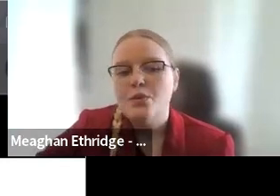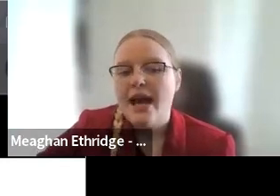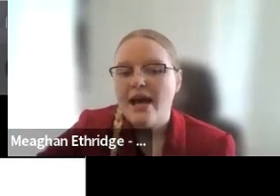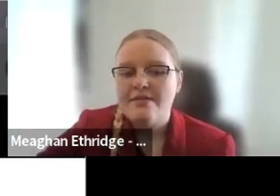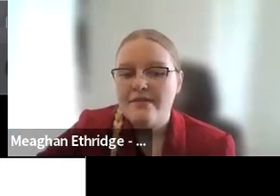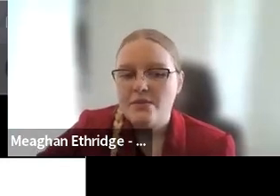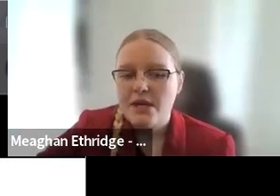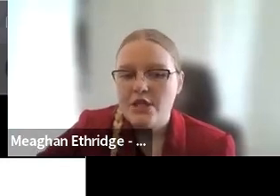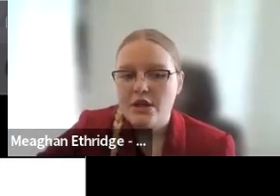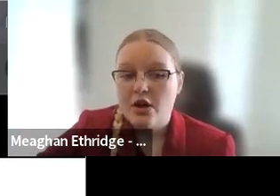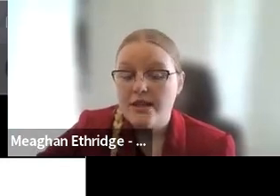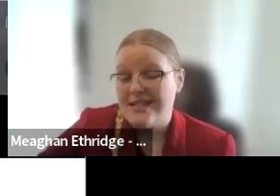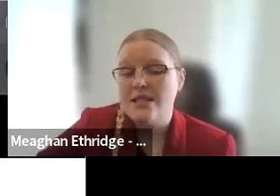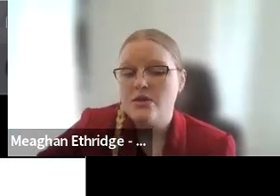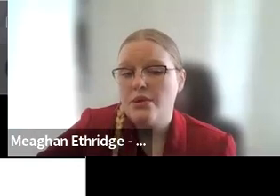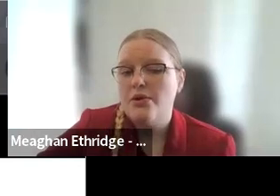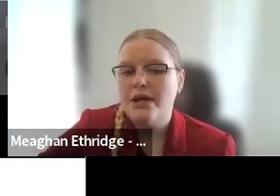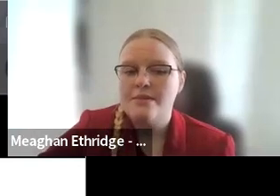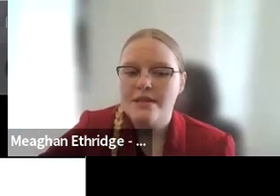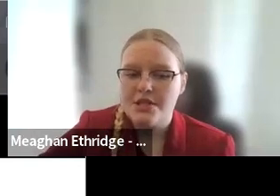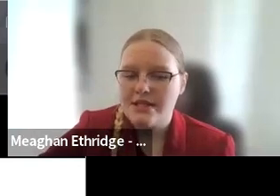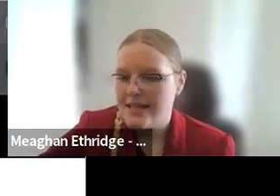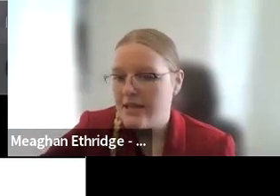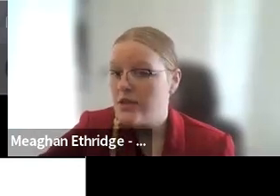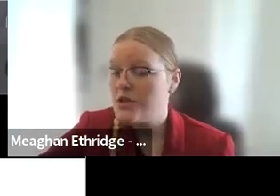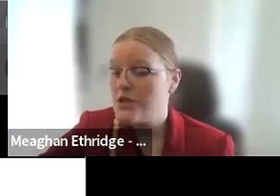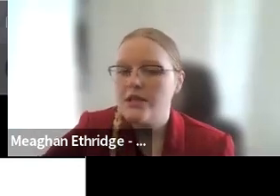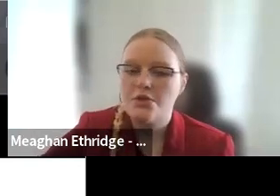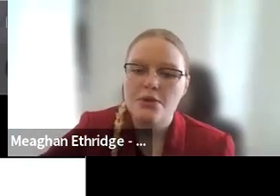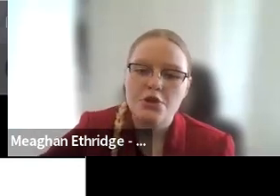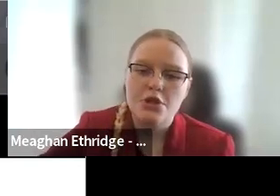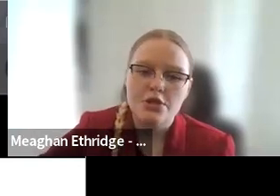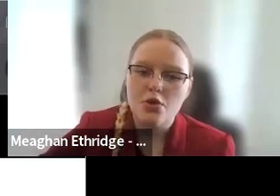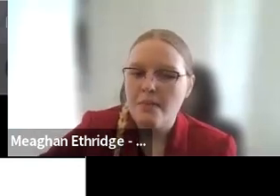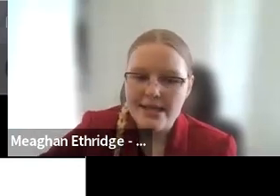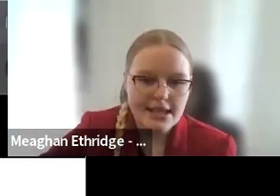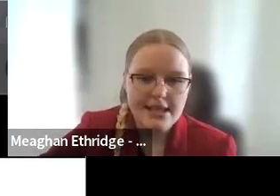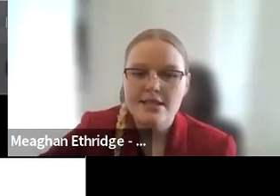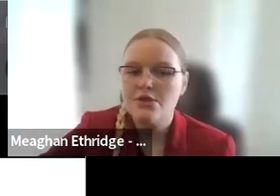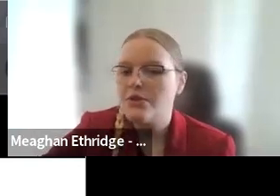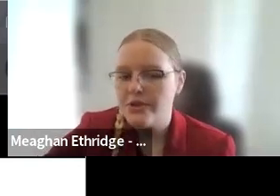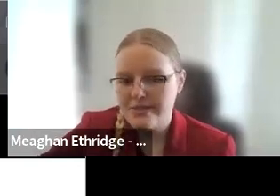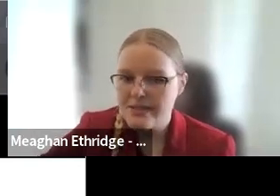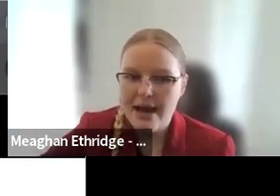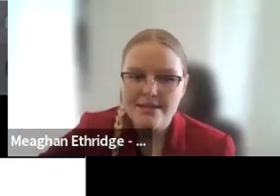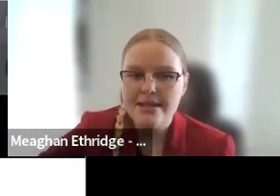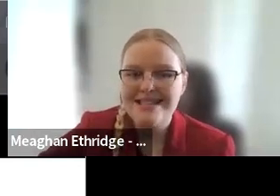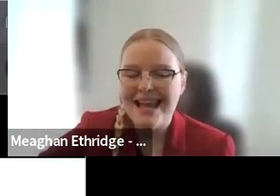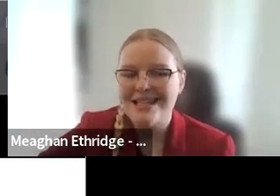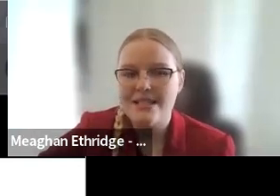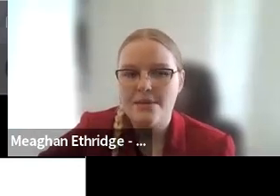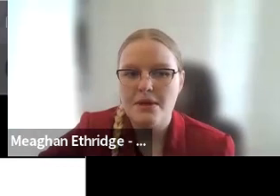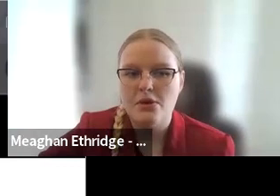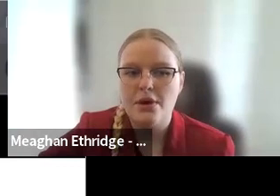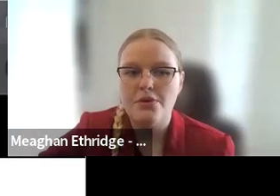then finally, we have information on the seasonal programs such as Thanksgiving turkey distributions or baskets, Christmas